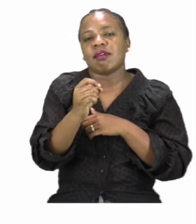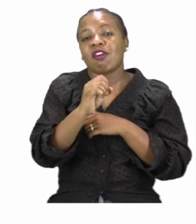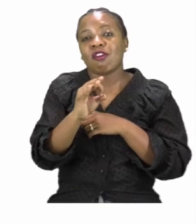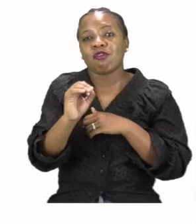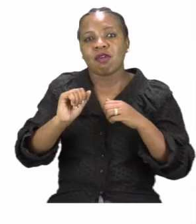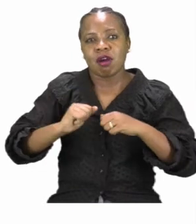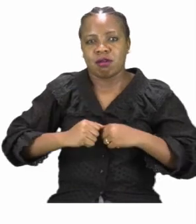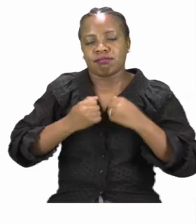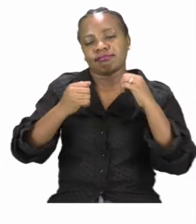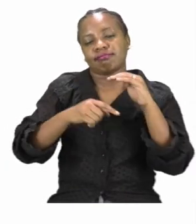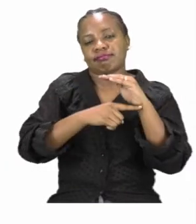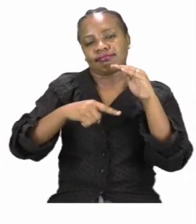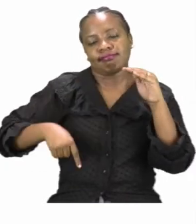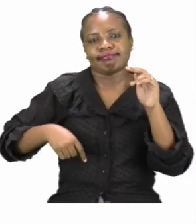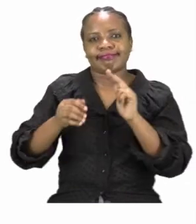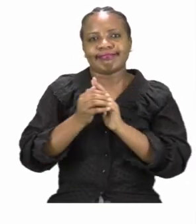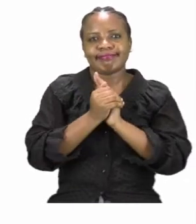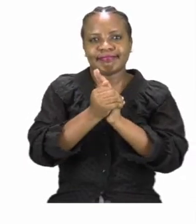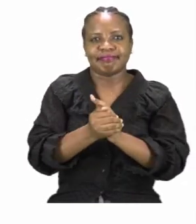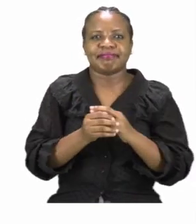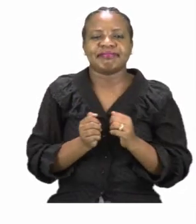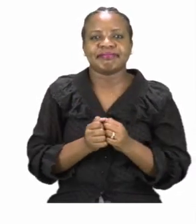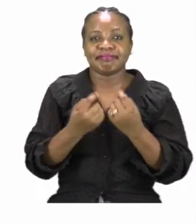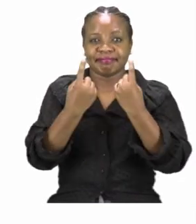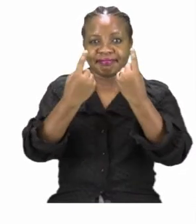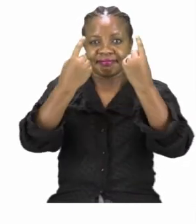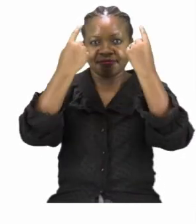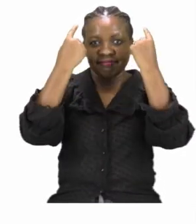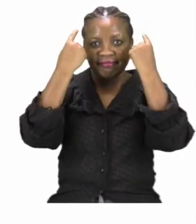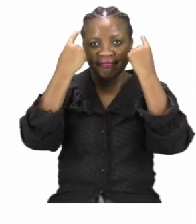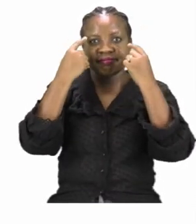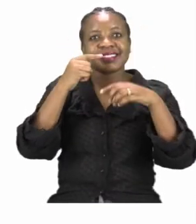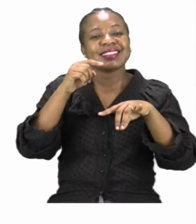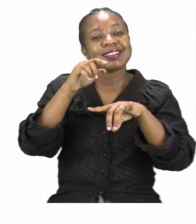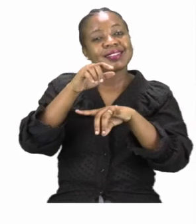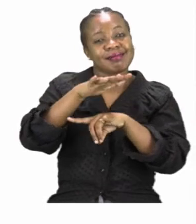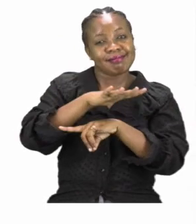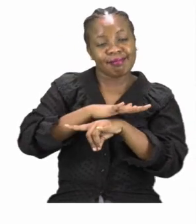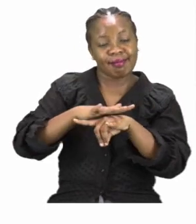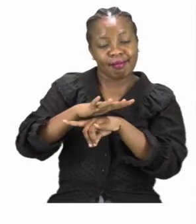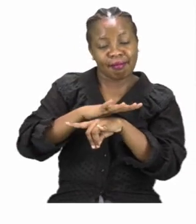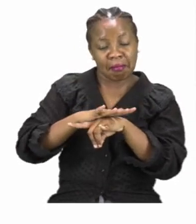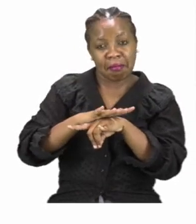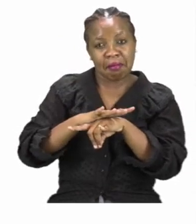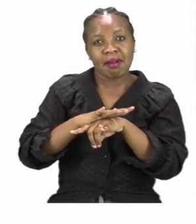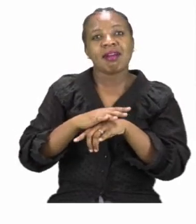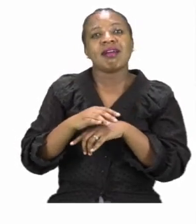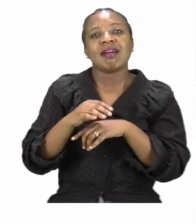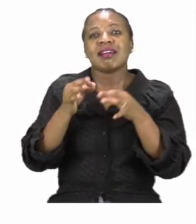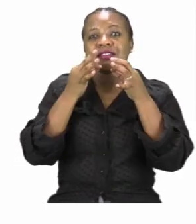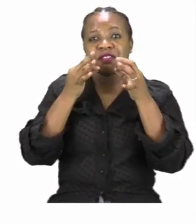The oryx is an antelope which is renowned for its courage,